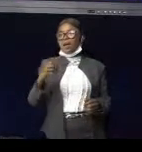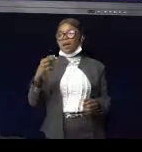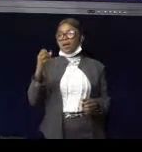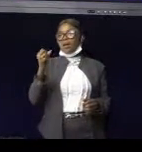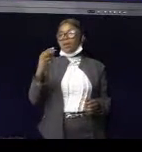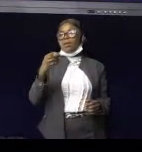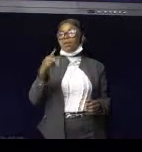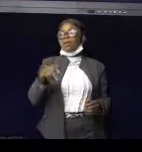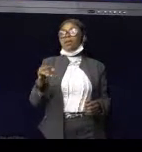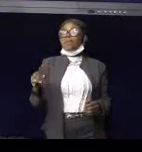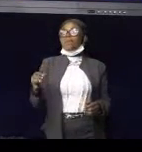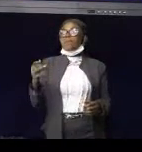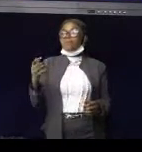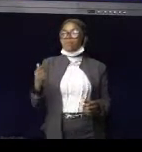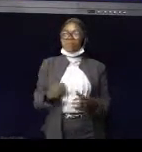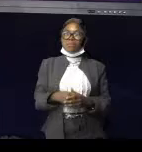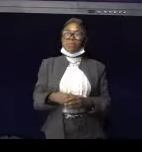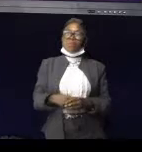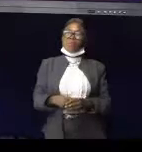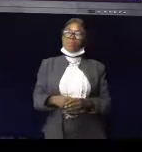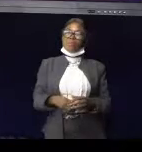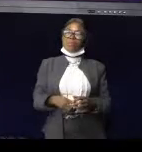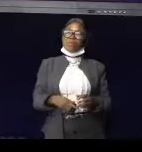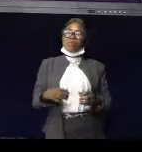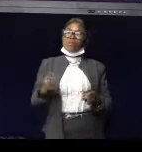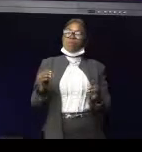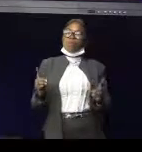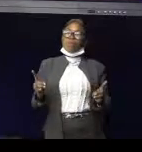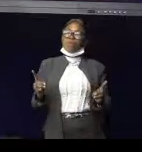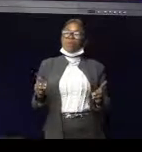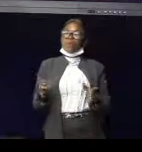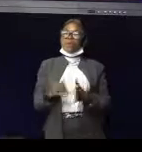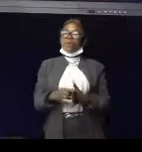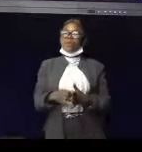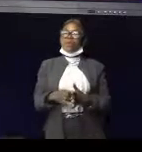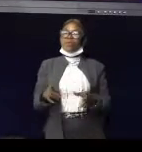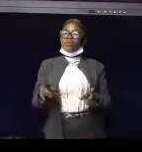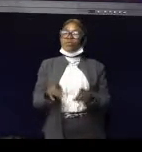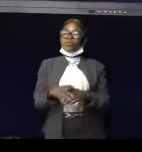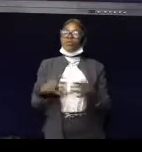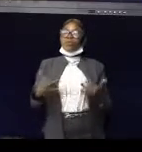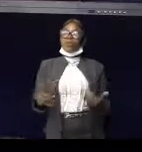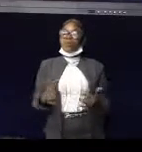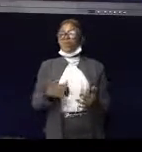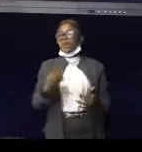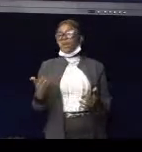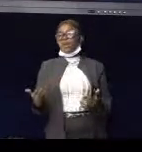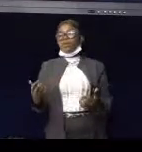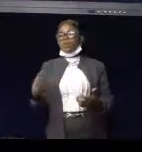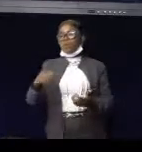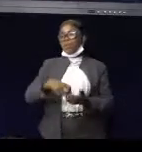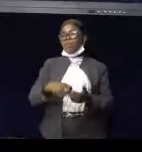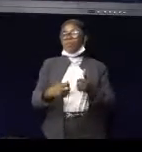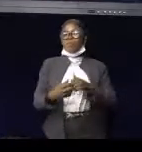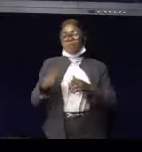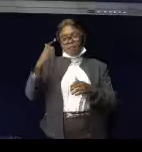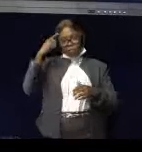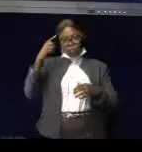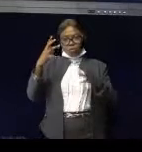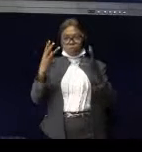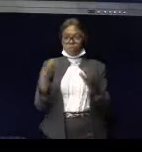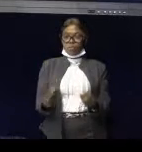15, 18, 21, 24, 27, 30. All right, that's clear enough. So here is another problem for you